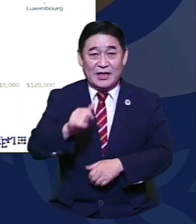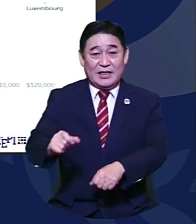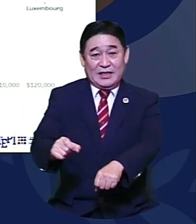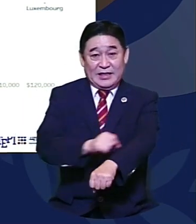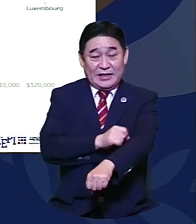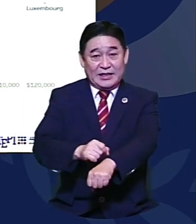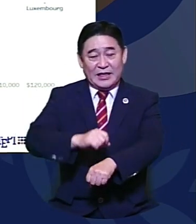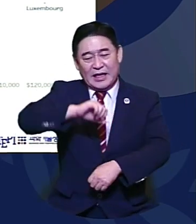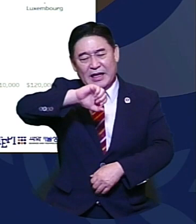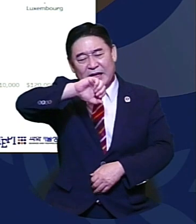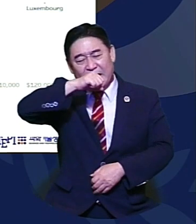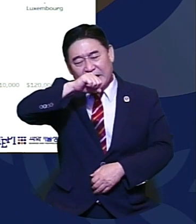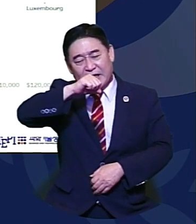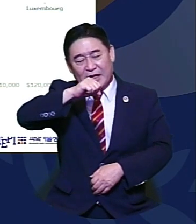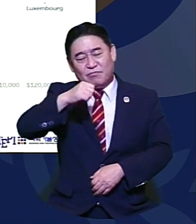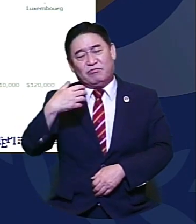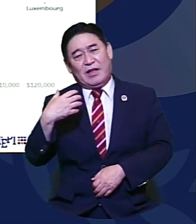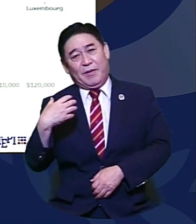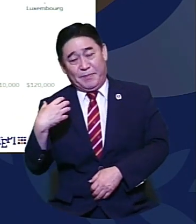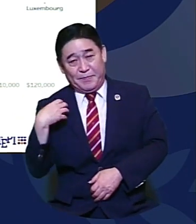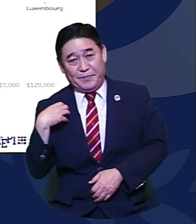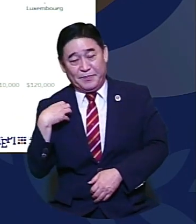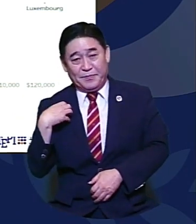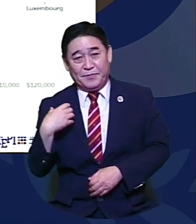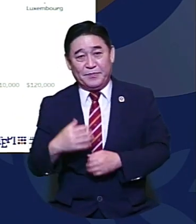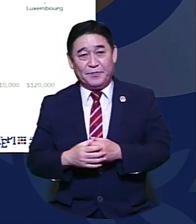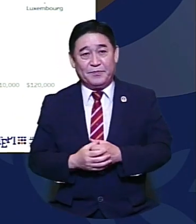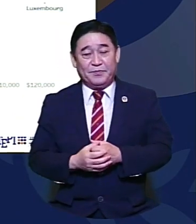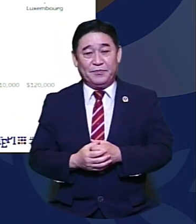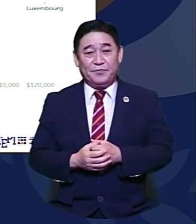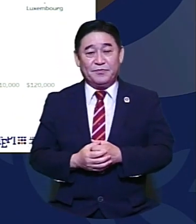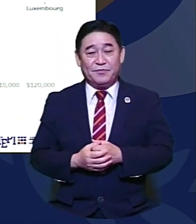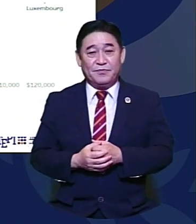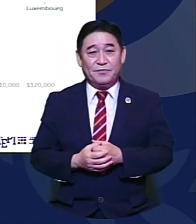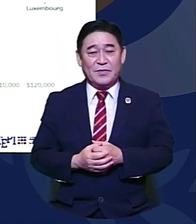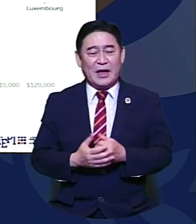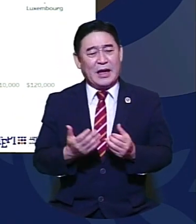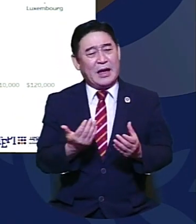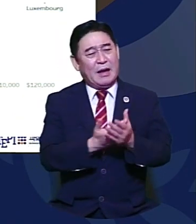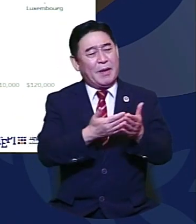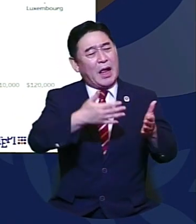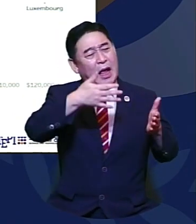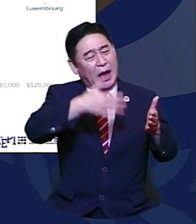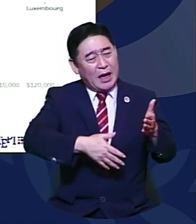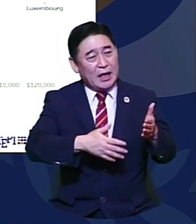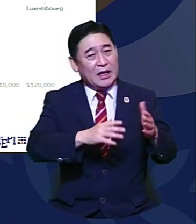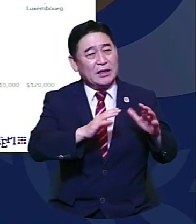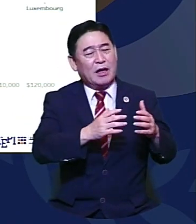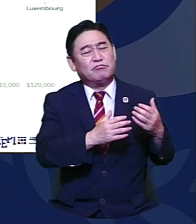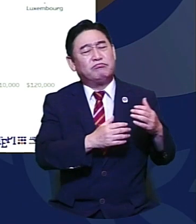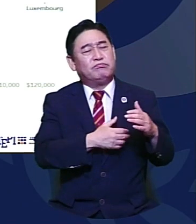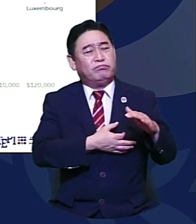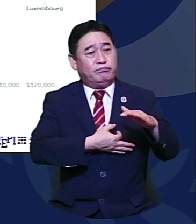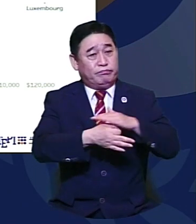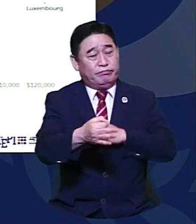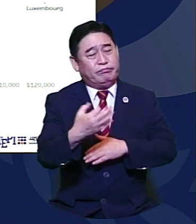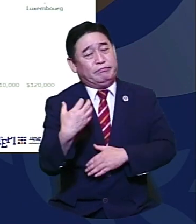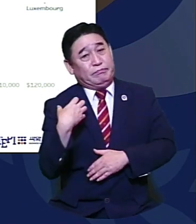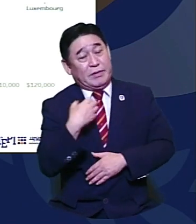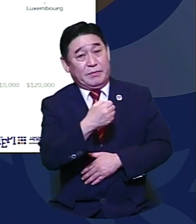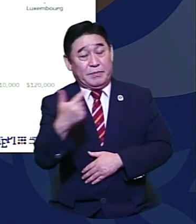burden, more goes to the developing countries. For example, Sub-Saharan